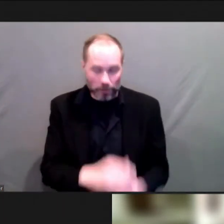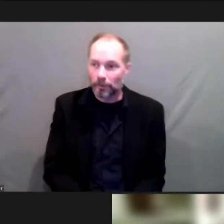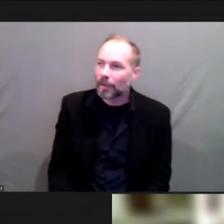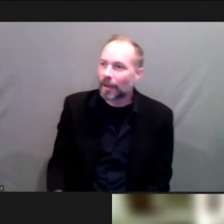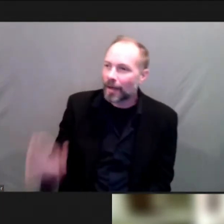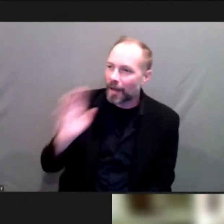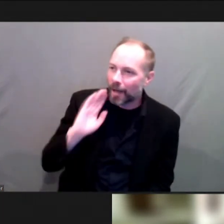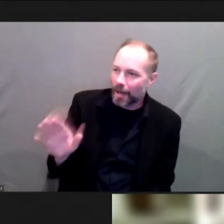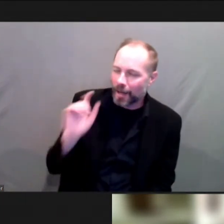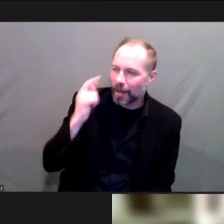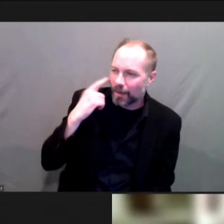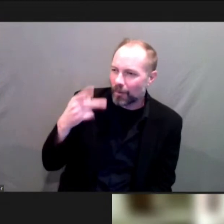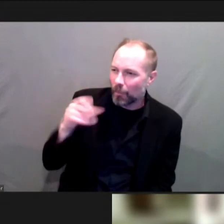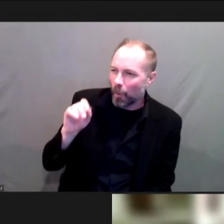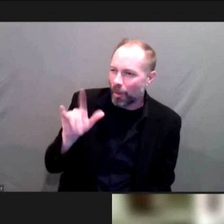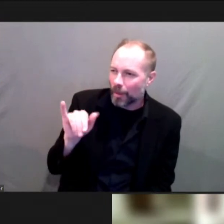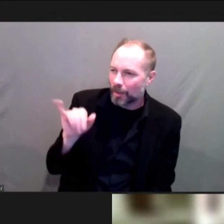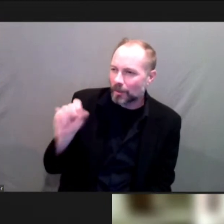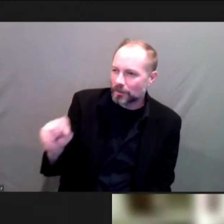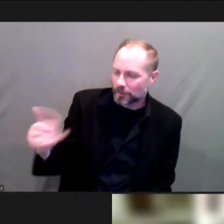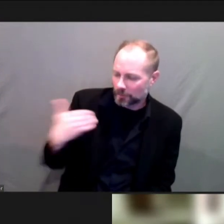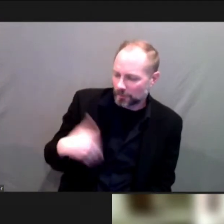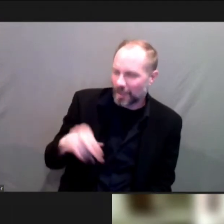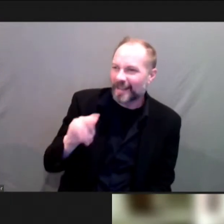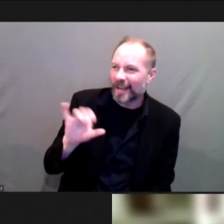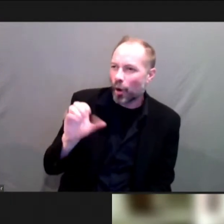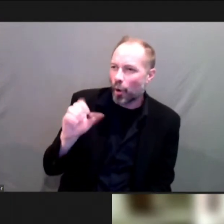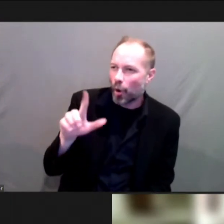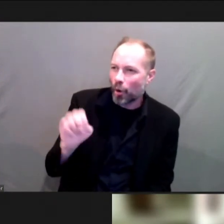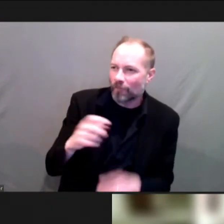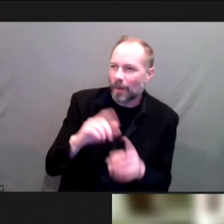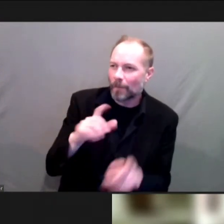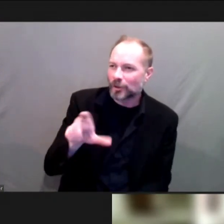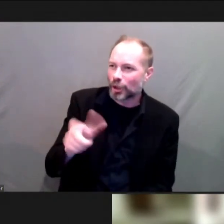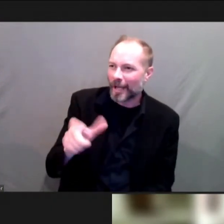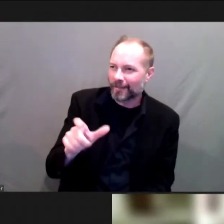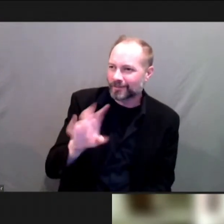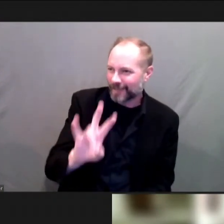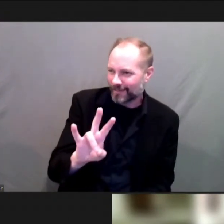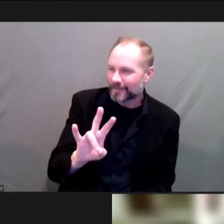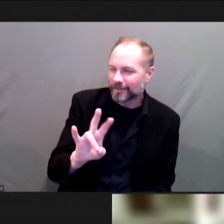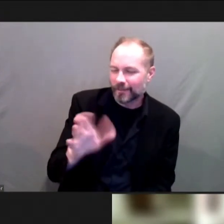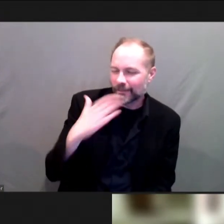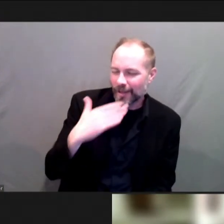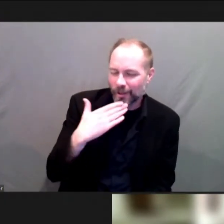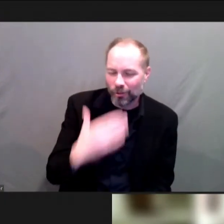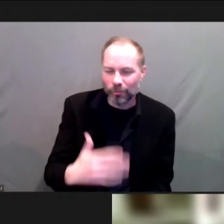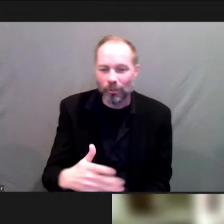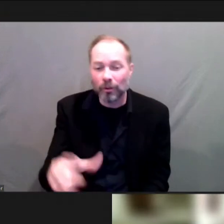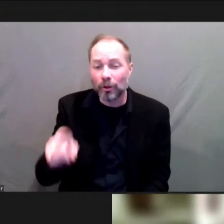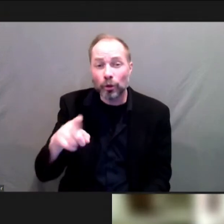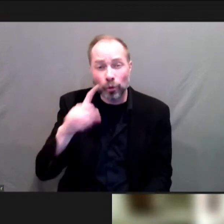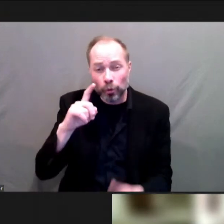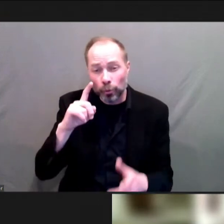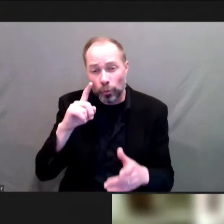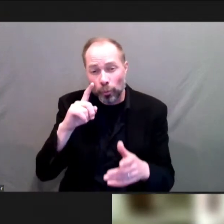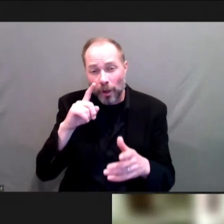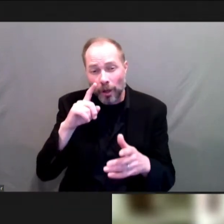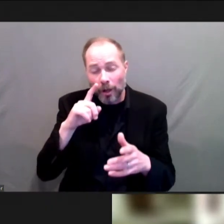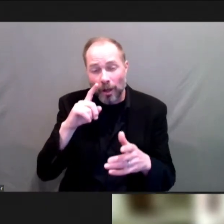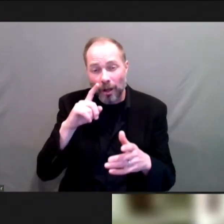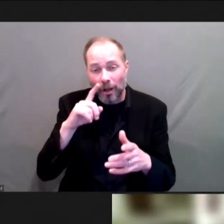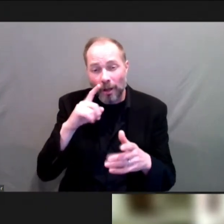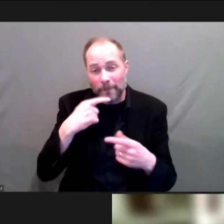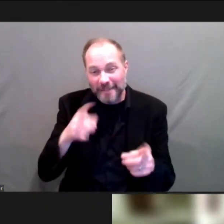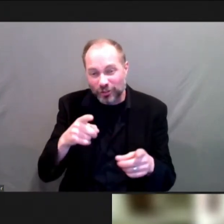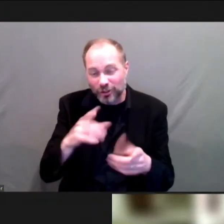Hi, Governor Polis, Nicole from Channel 7. Thank you. You mentioned schools, and